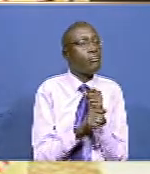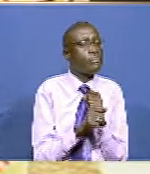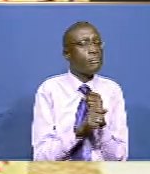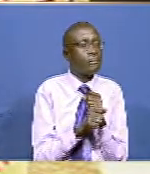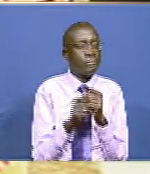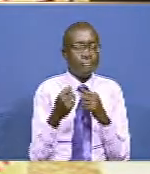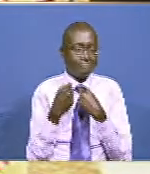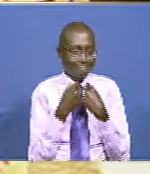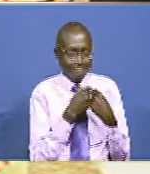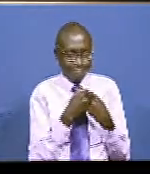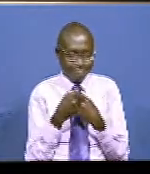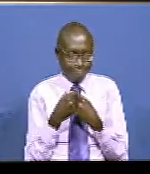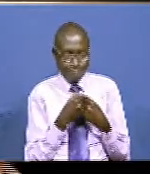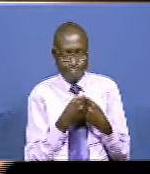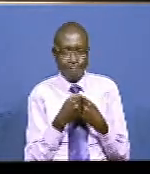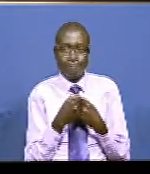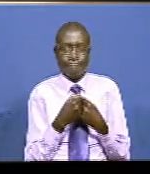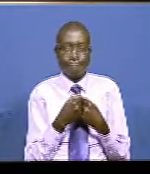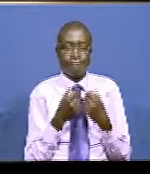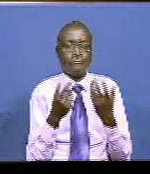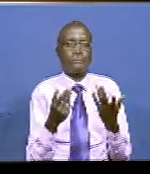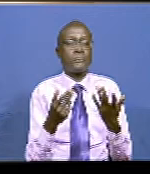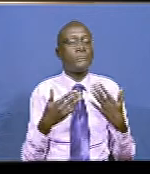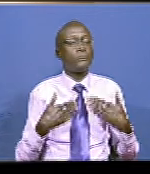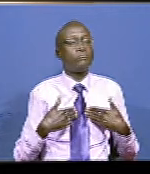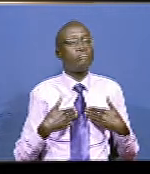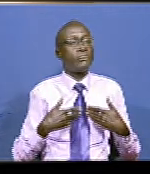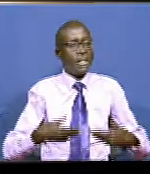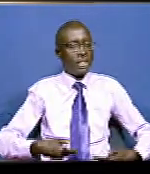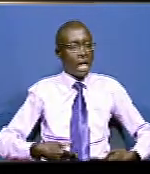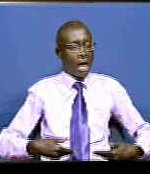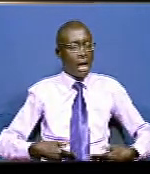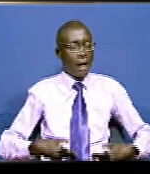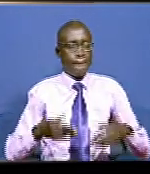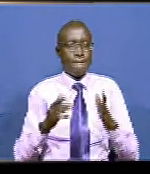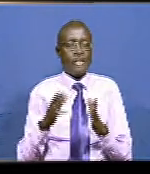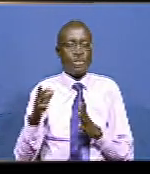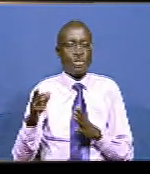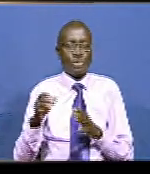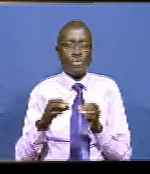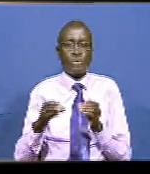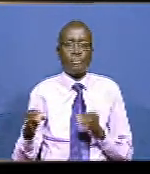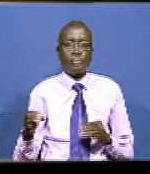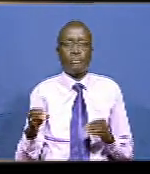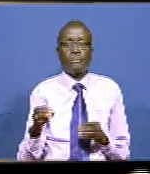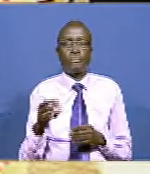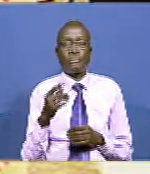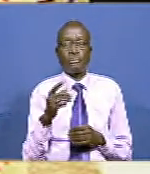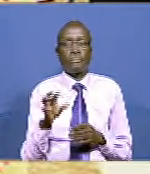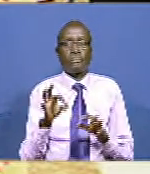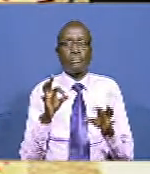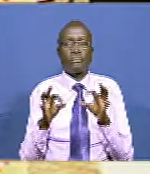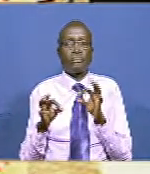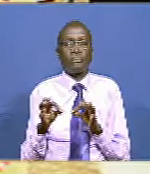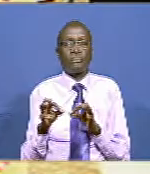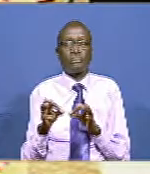the challenges that you feel he may face as a young person, because you've been there longer? Sure. Actually, first, let me big up a few people. I have tuned